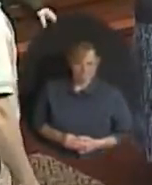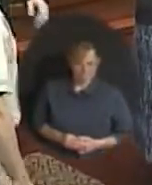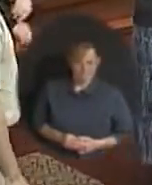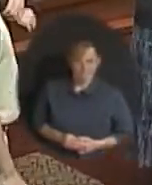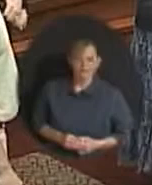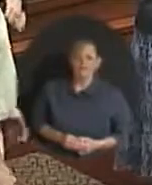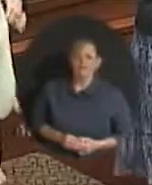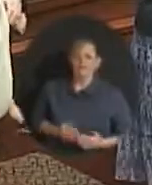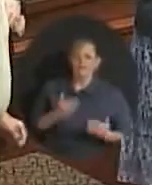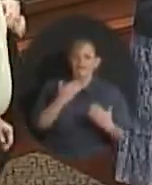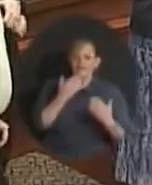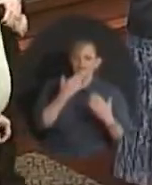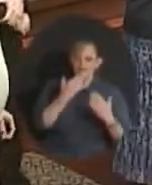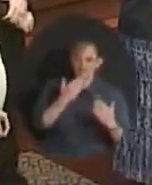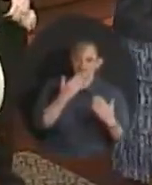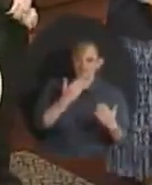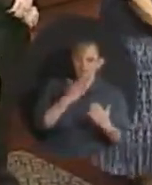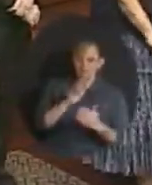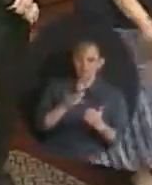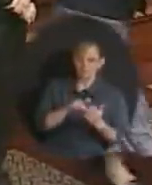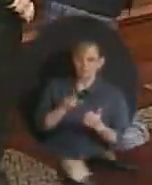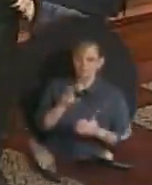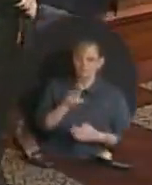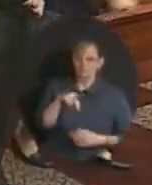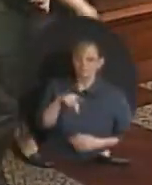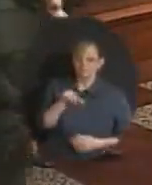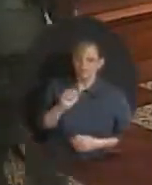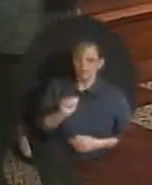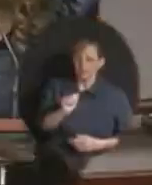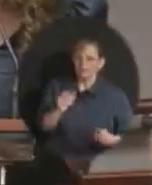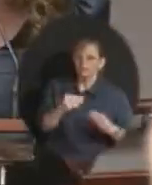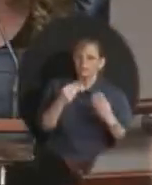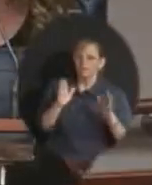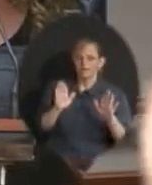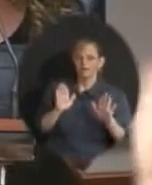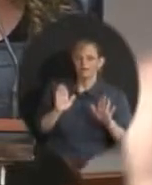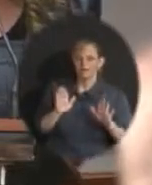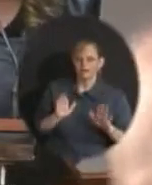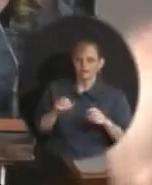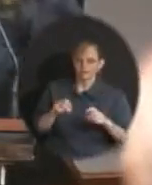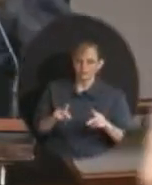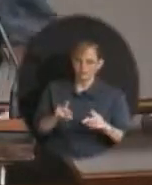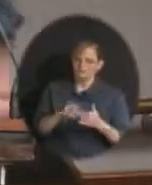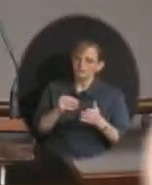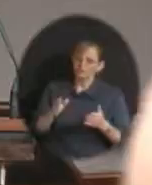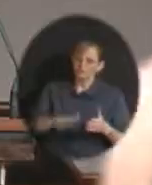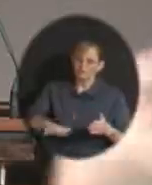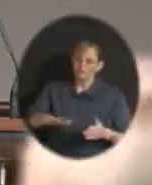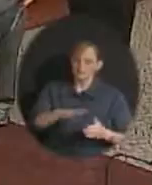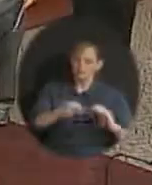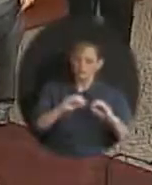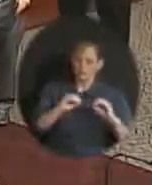And thank you to the Midwest PGA for providing such an exciting opportunity to students in the Olathe Public Schools.